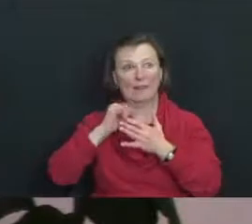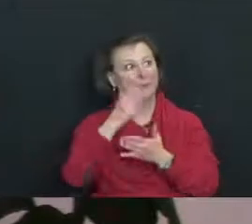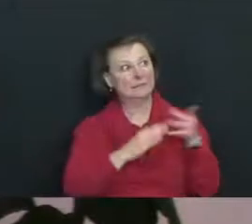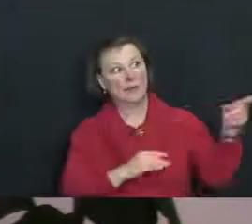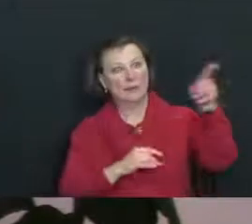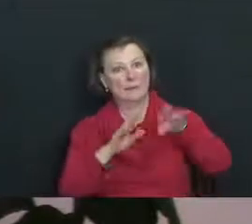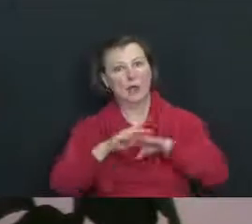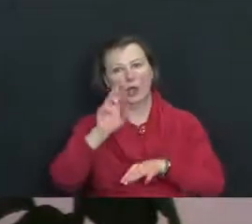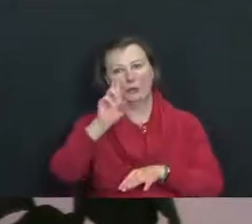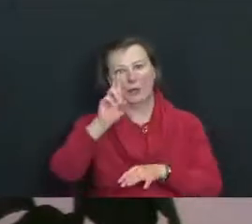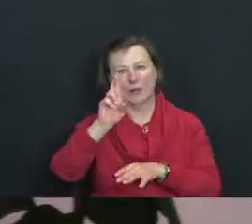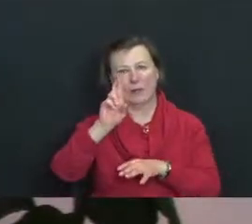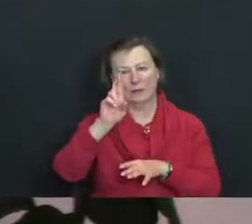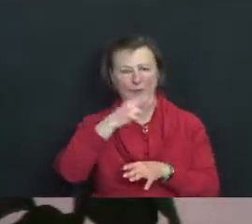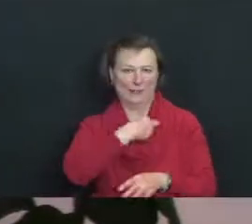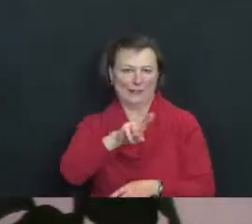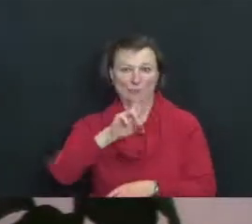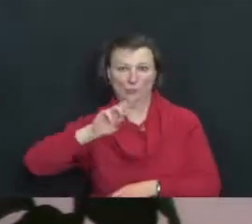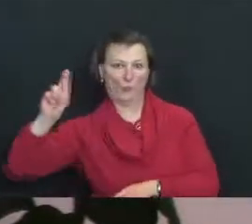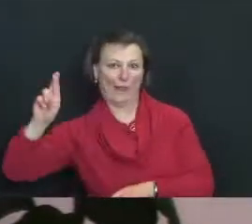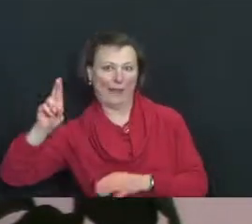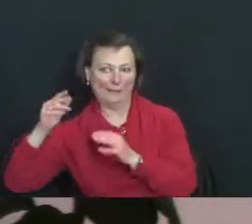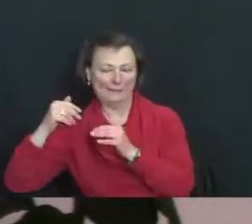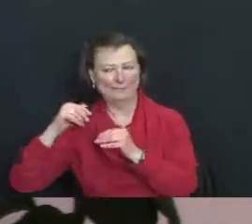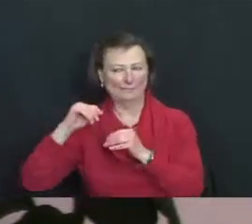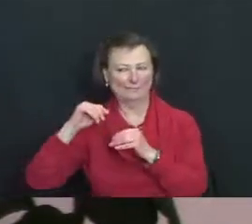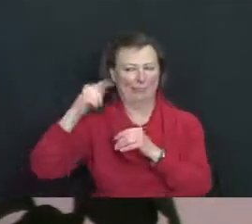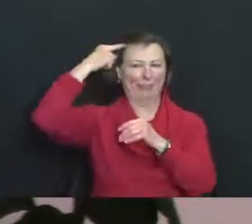the religious right have painted us to be.